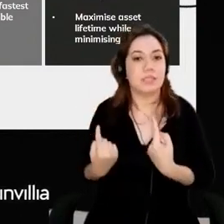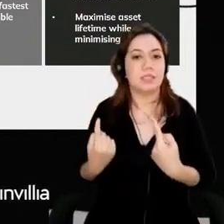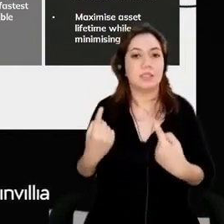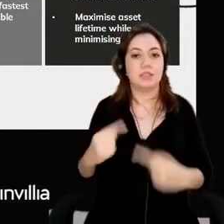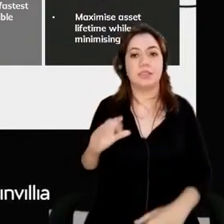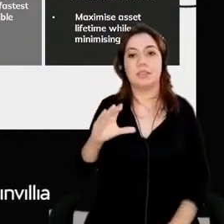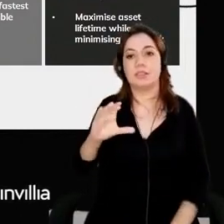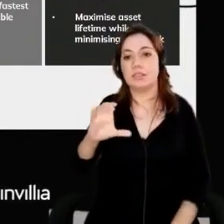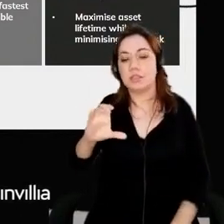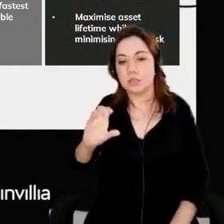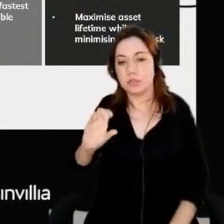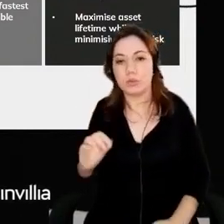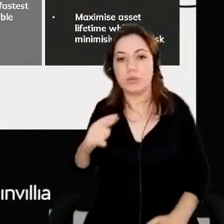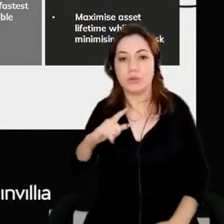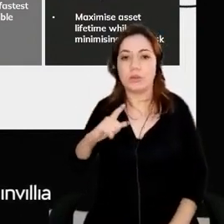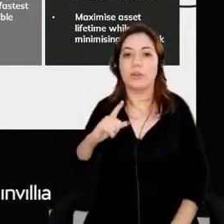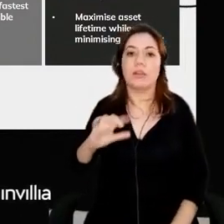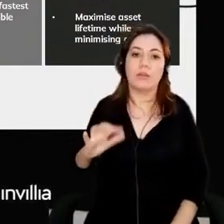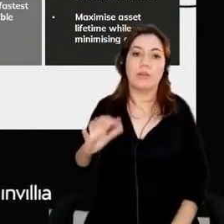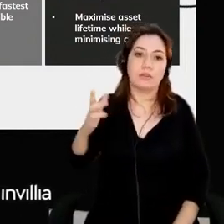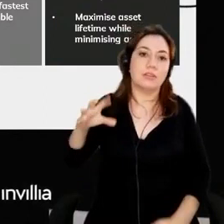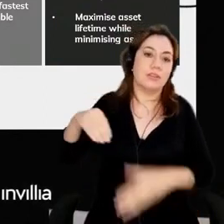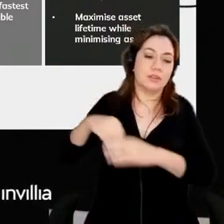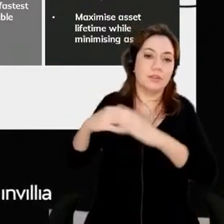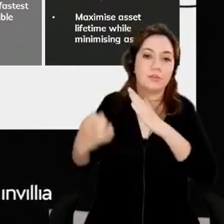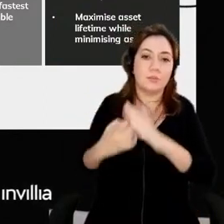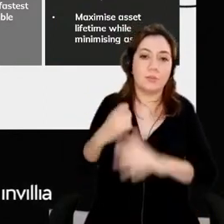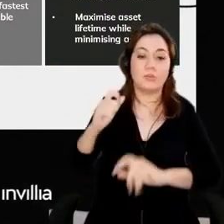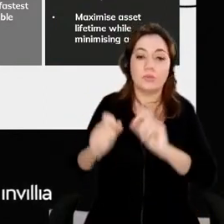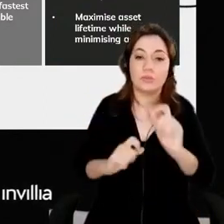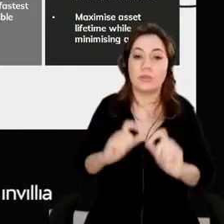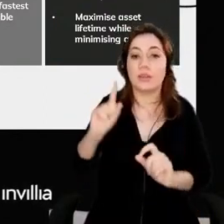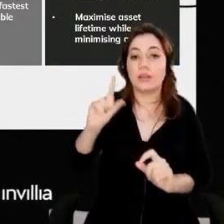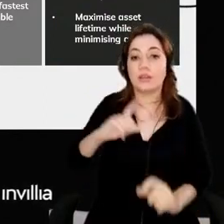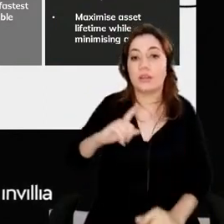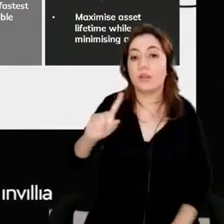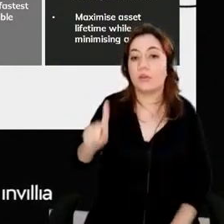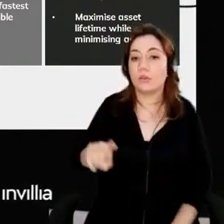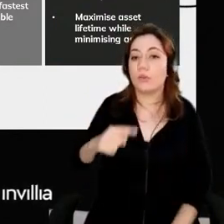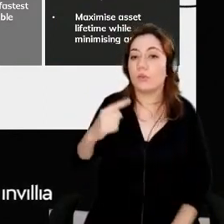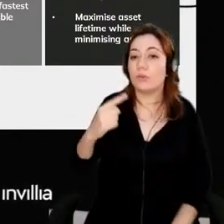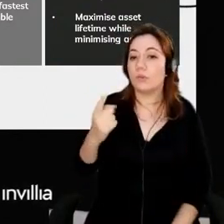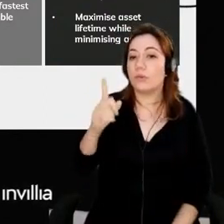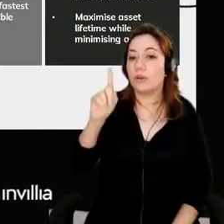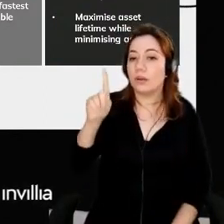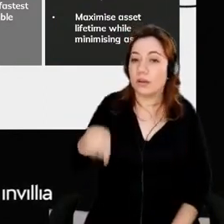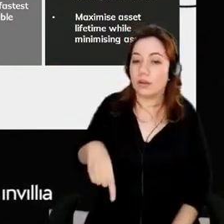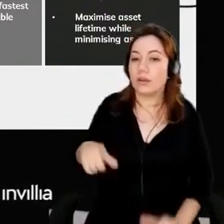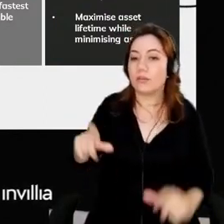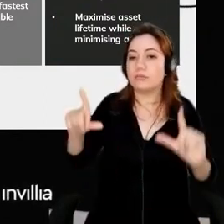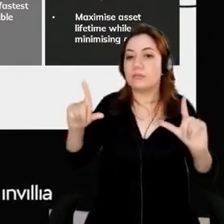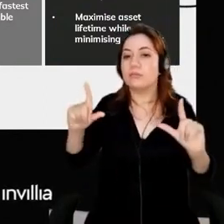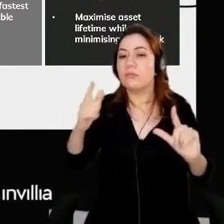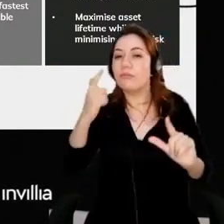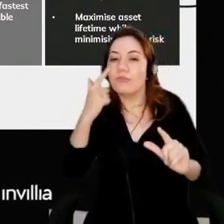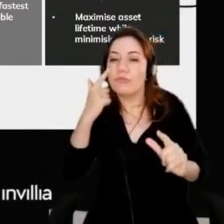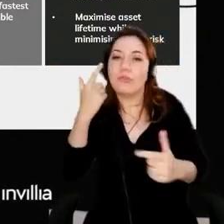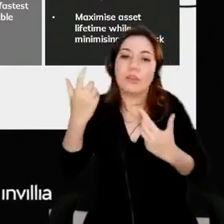leaders in these companies, right? One of them is around figuring out how do they minimize fines and regulatory